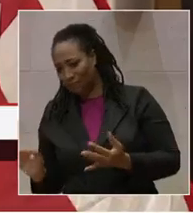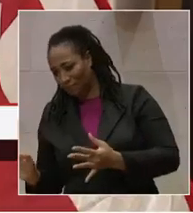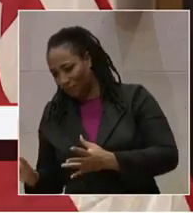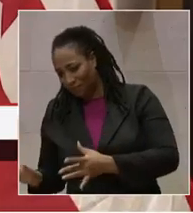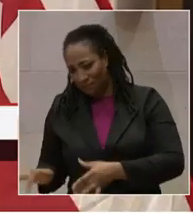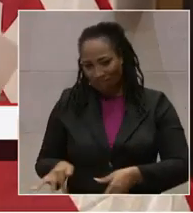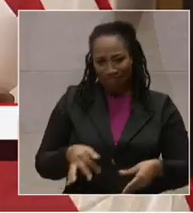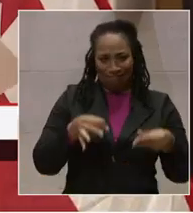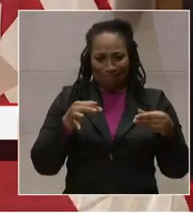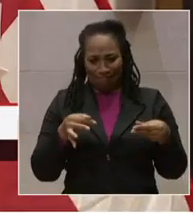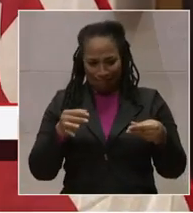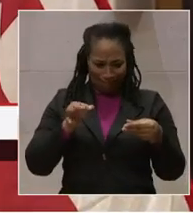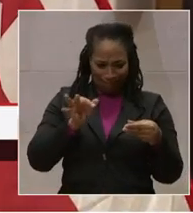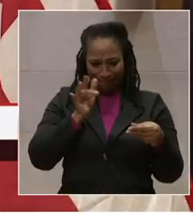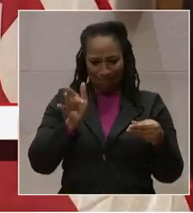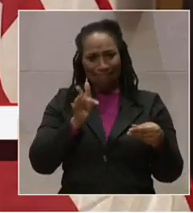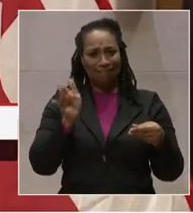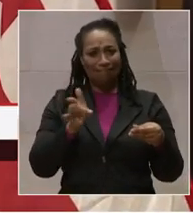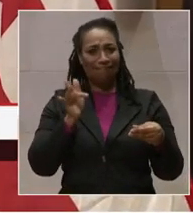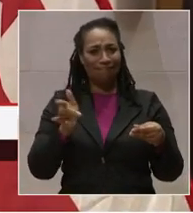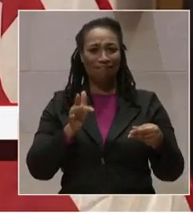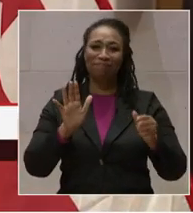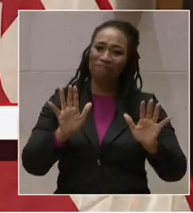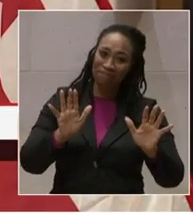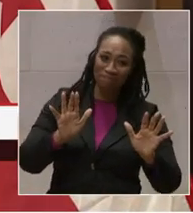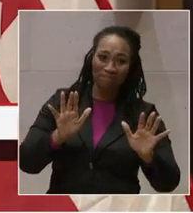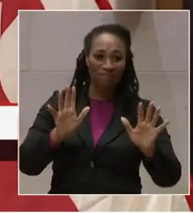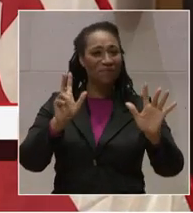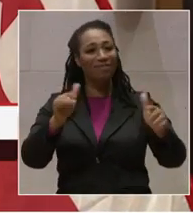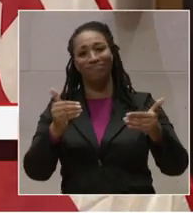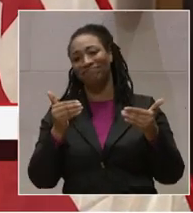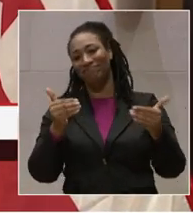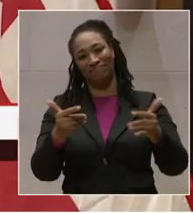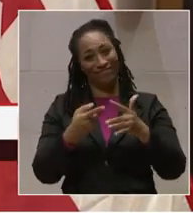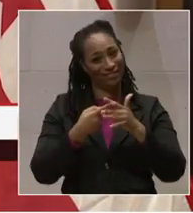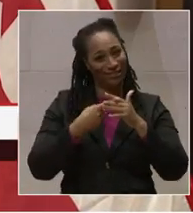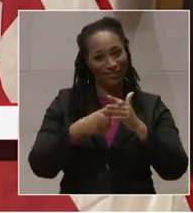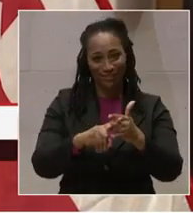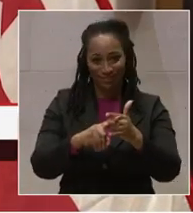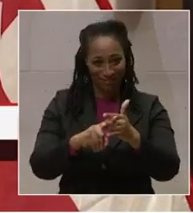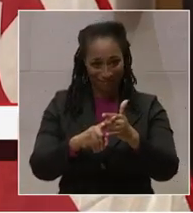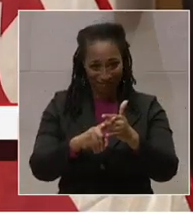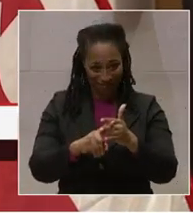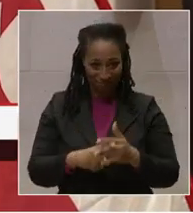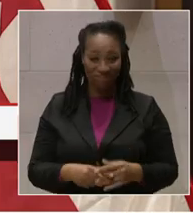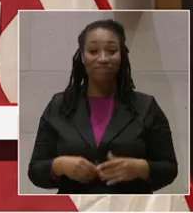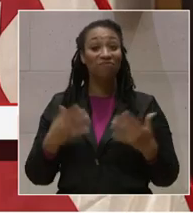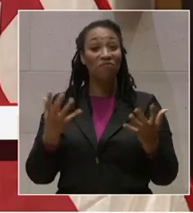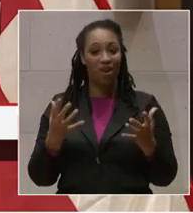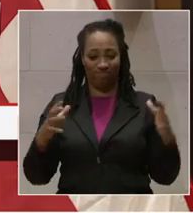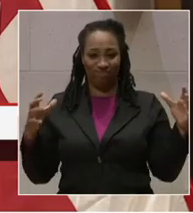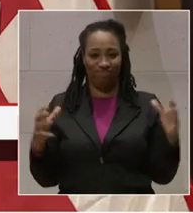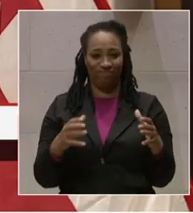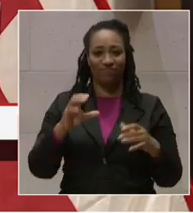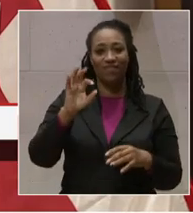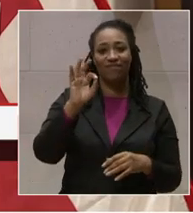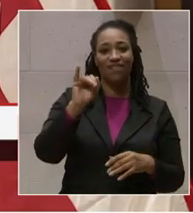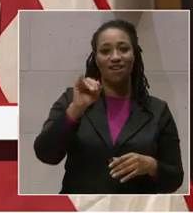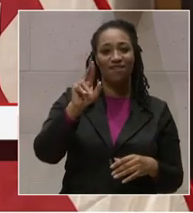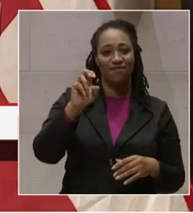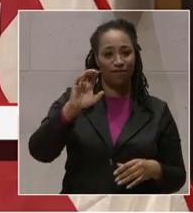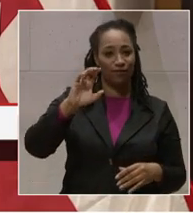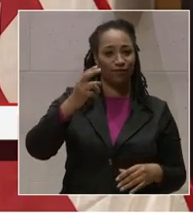All right, so we're going to go right into a fireside chat with some amazing leaders who have really